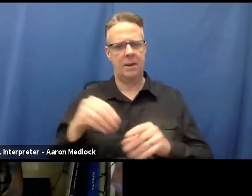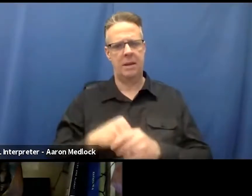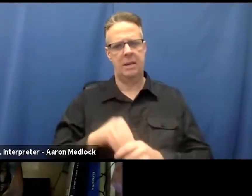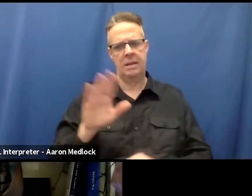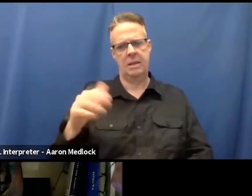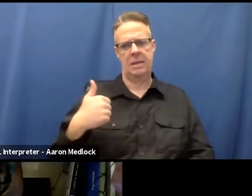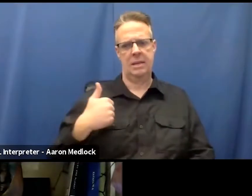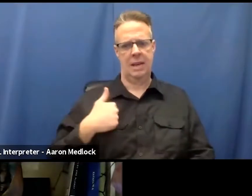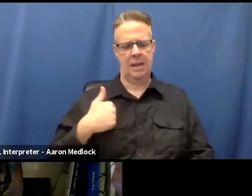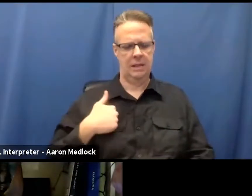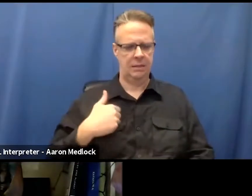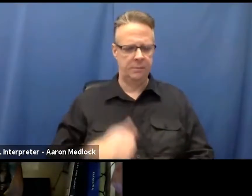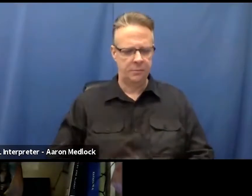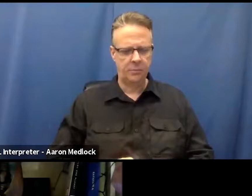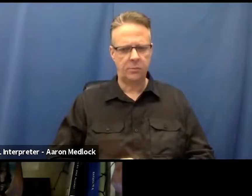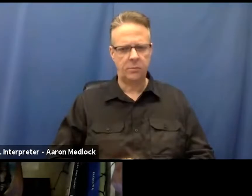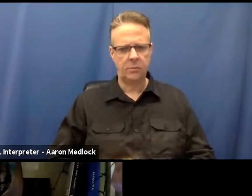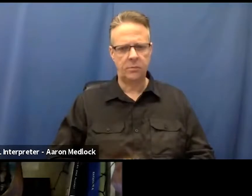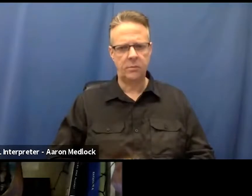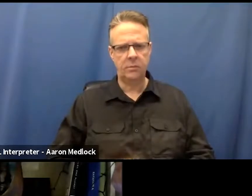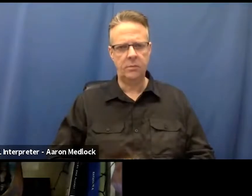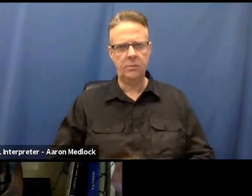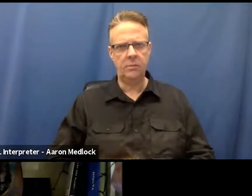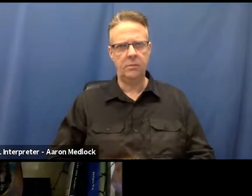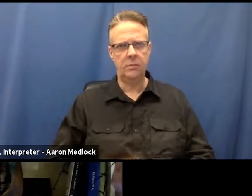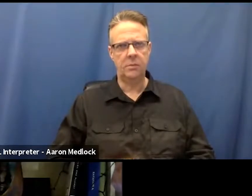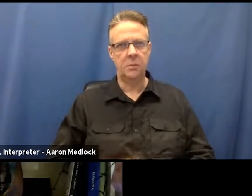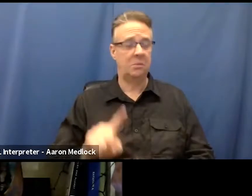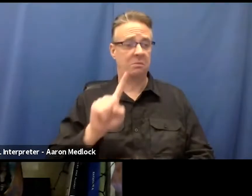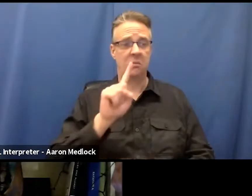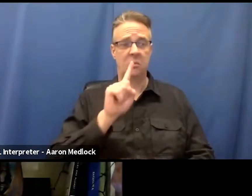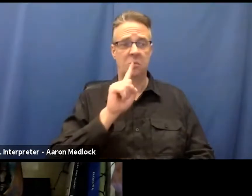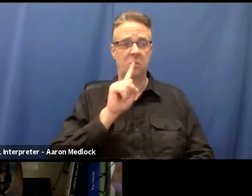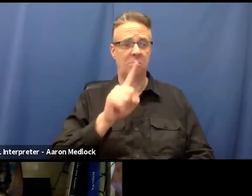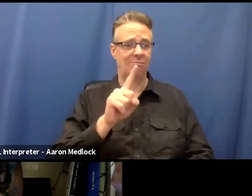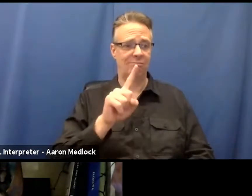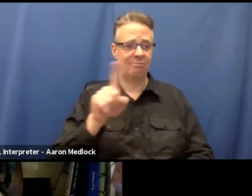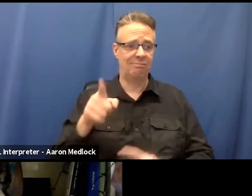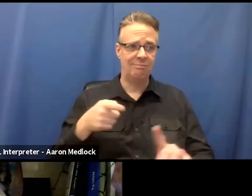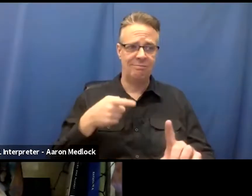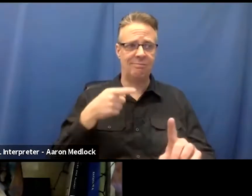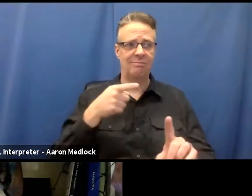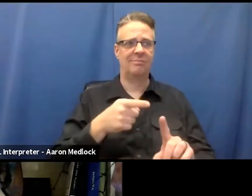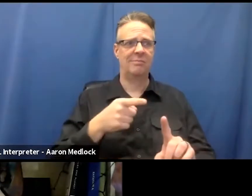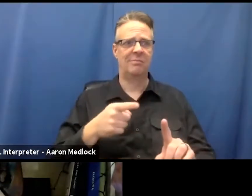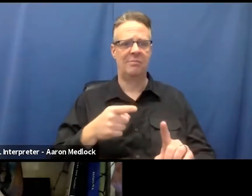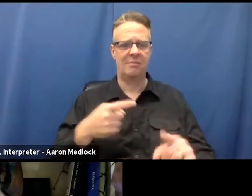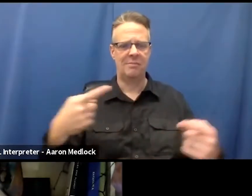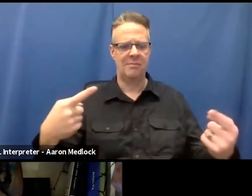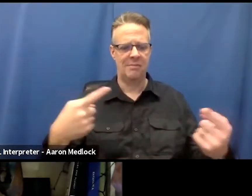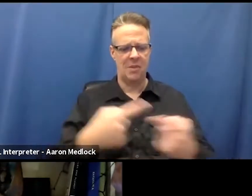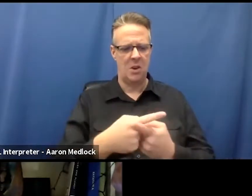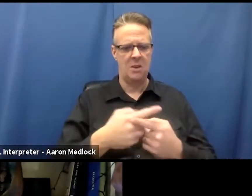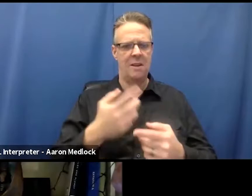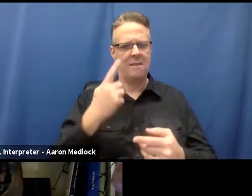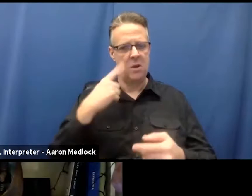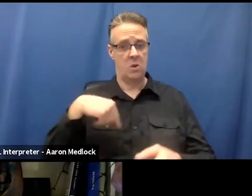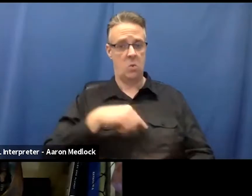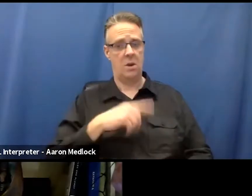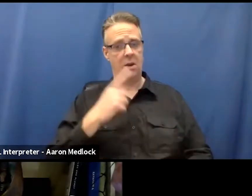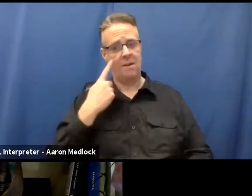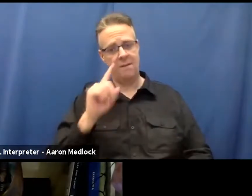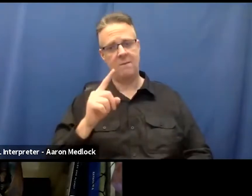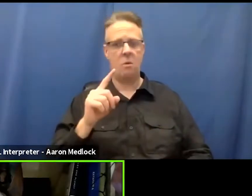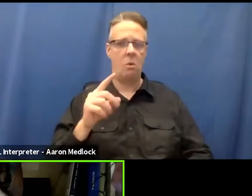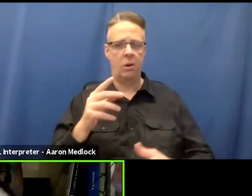Canada, and how it is really directly, contradicting to us being a signature